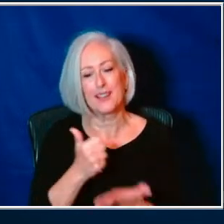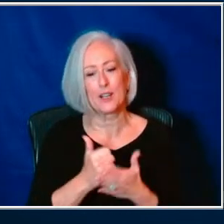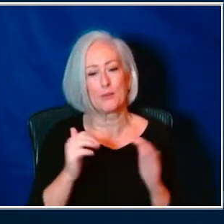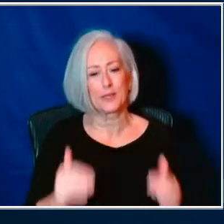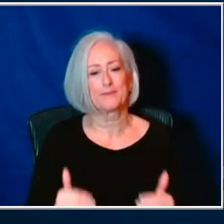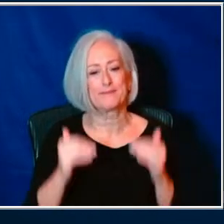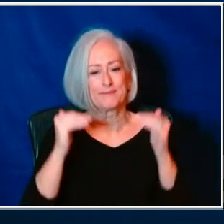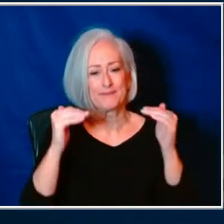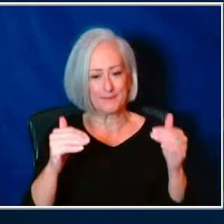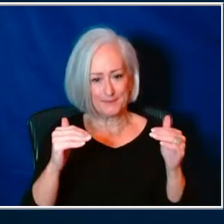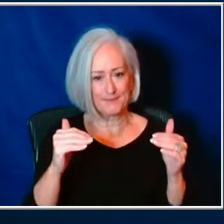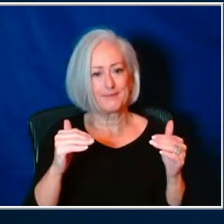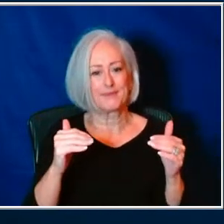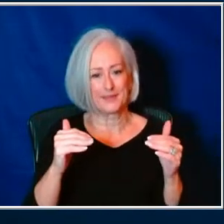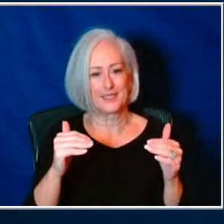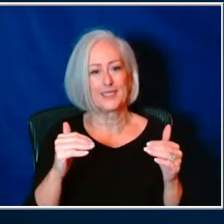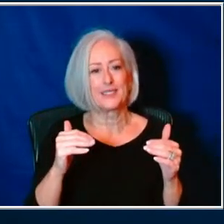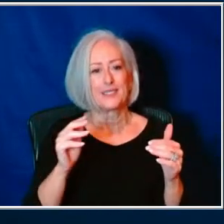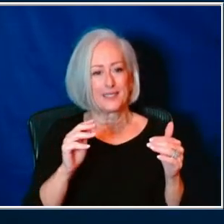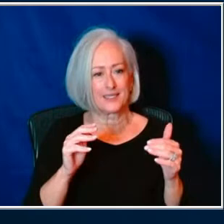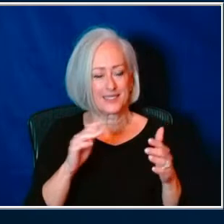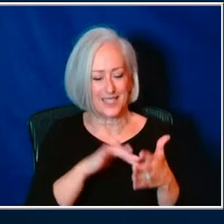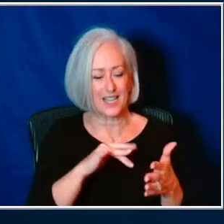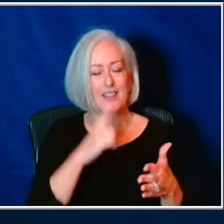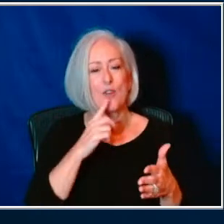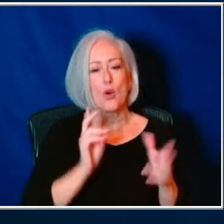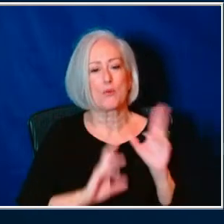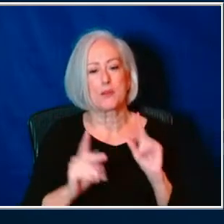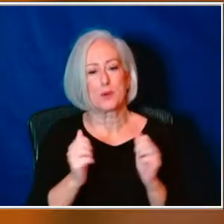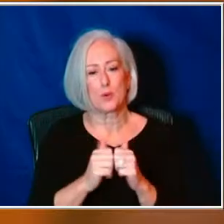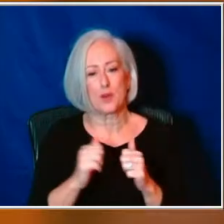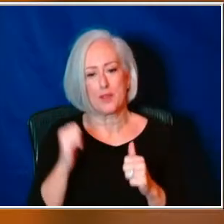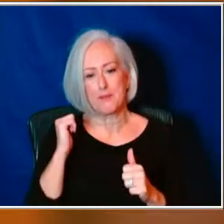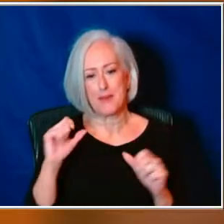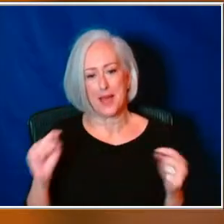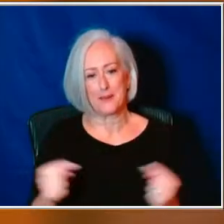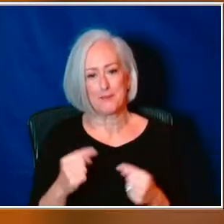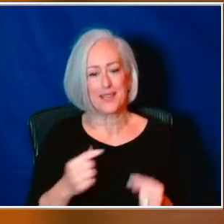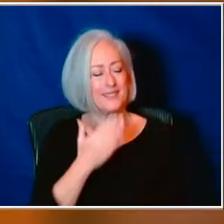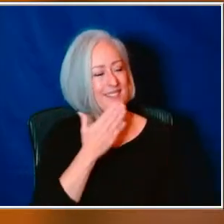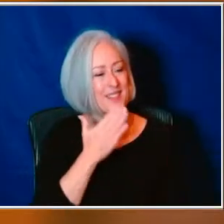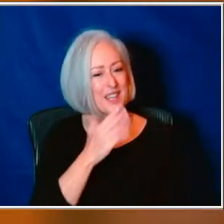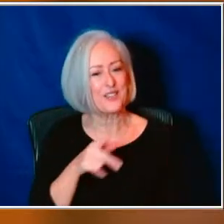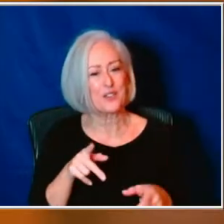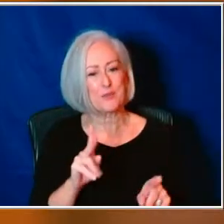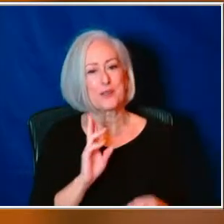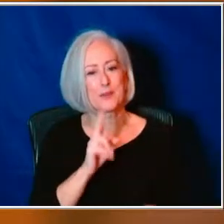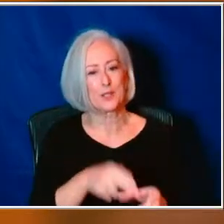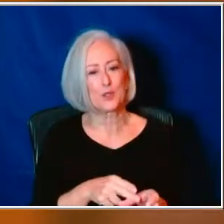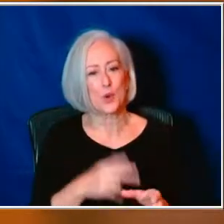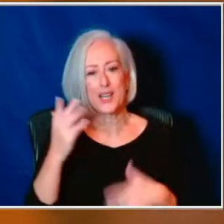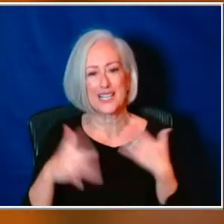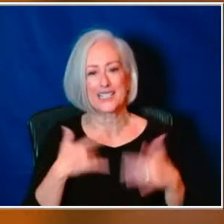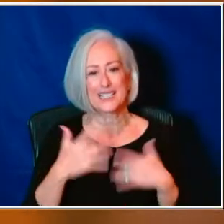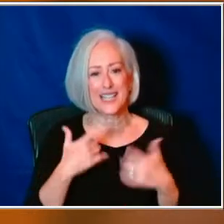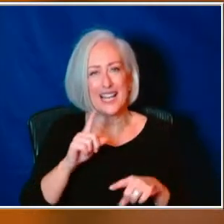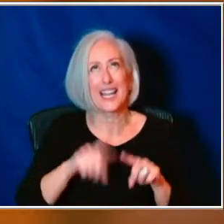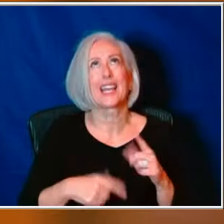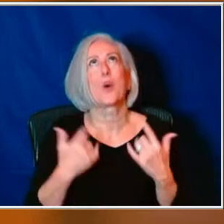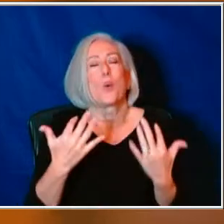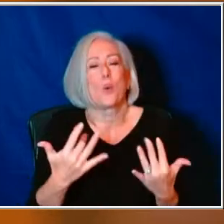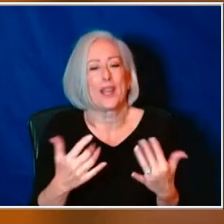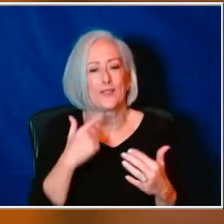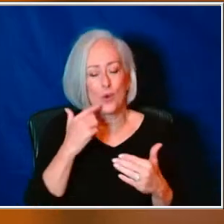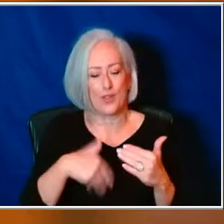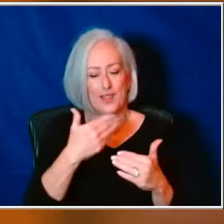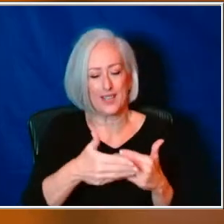folks who have back pain. Thank you for having me be a part of it. It's exciting, and I can't wait for the next